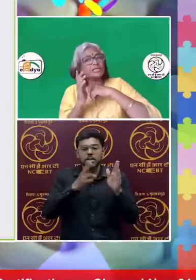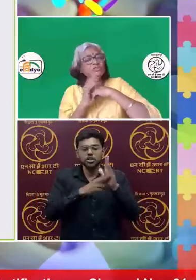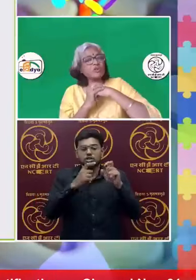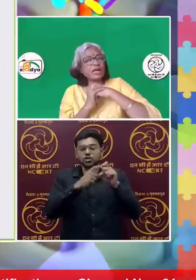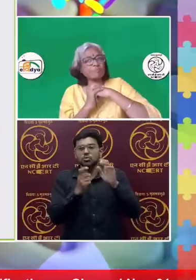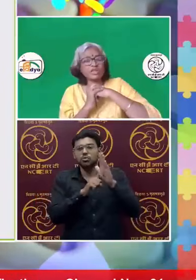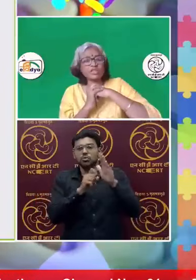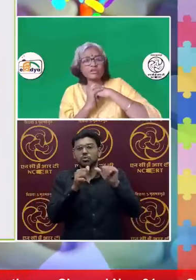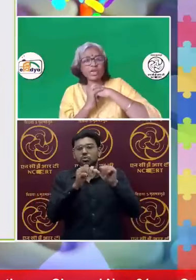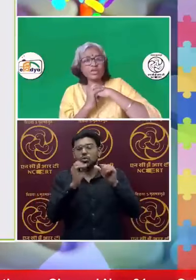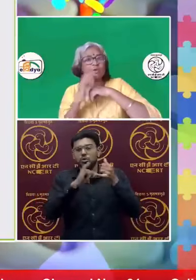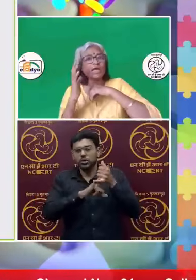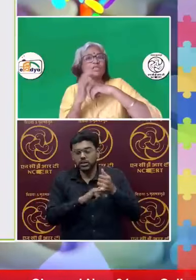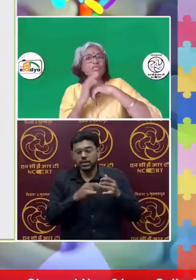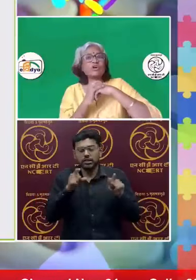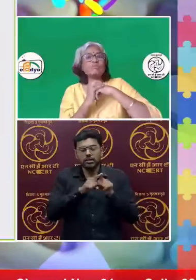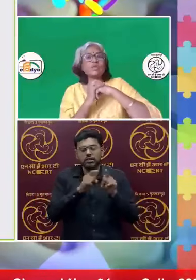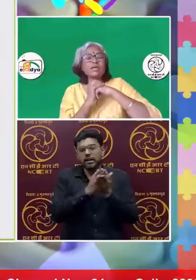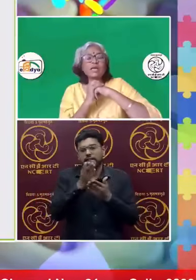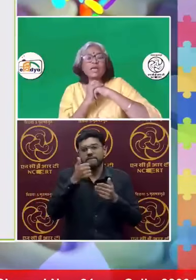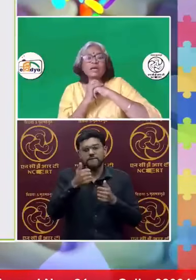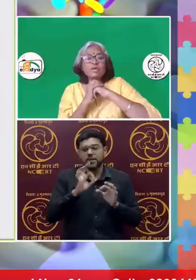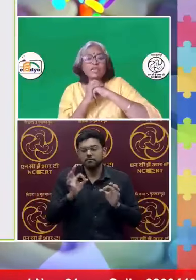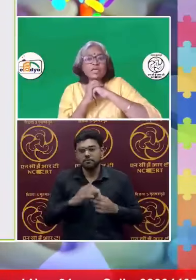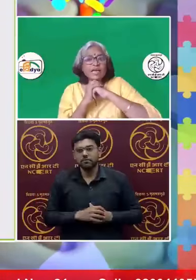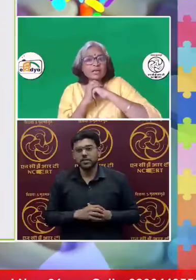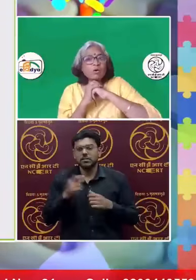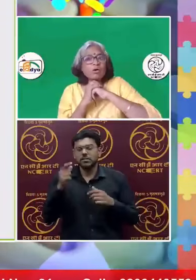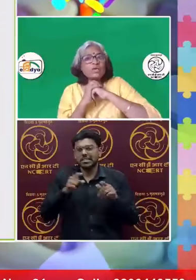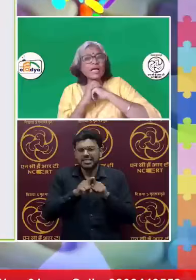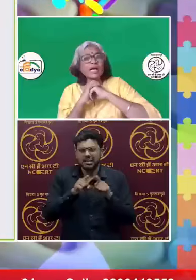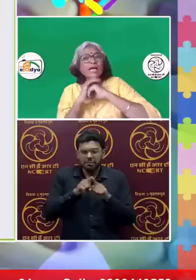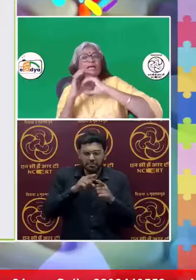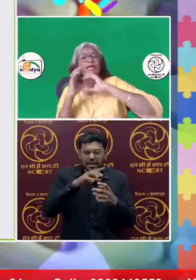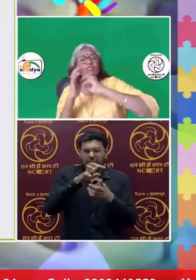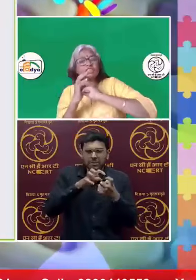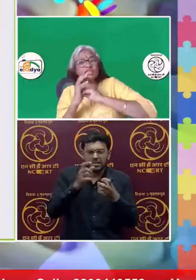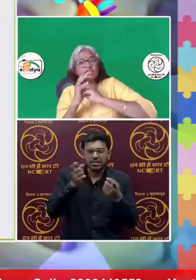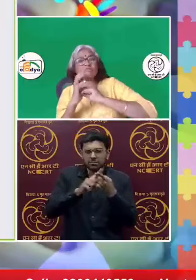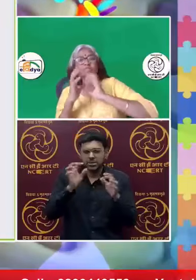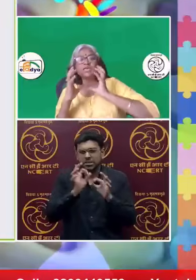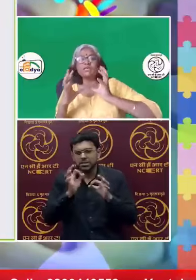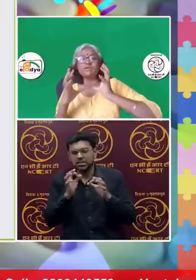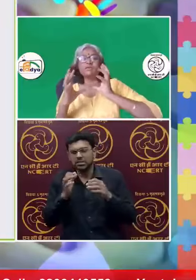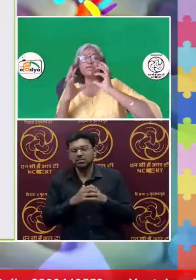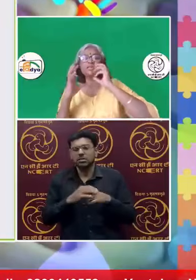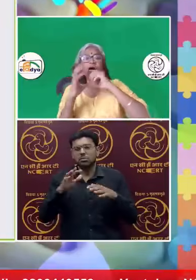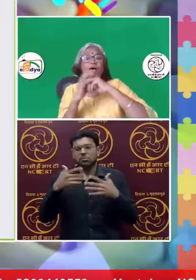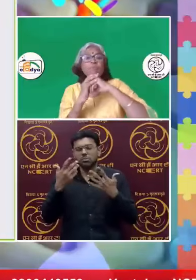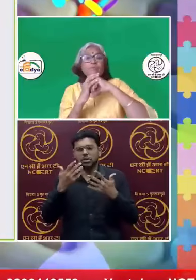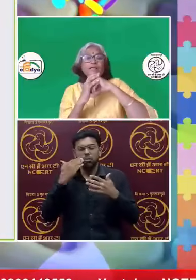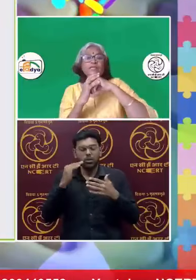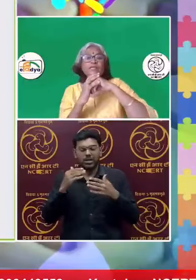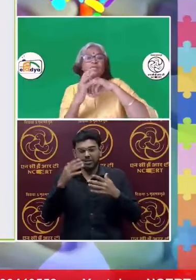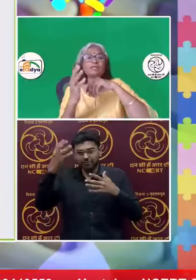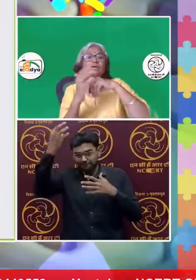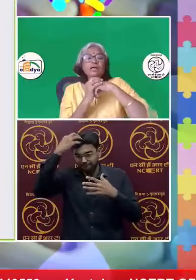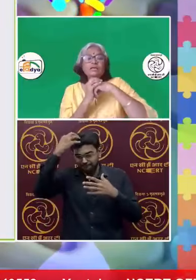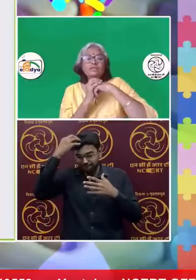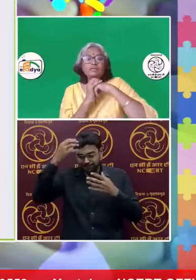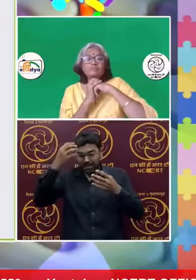and it is not happening in the right way, and is not being cataloged and received in the hub, that